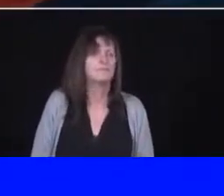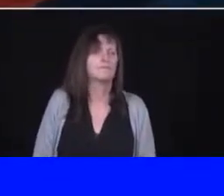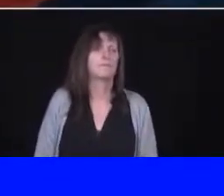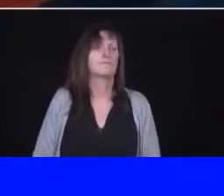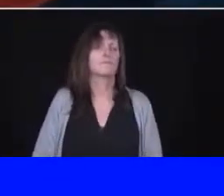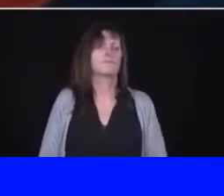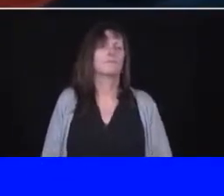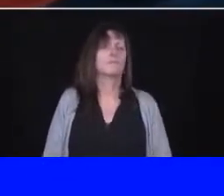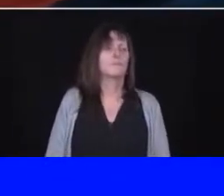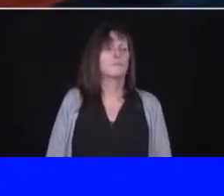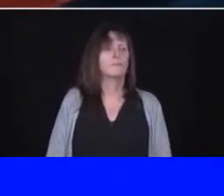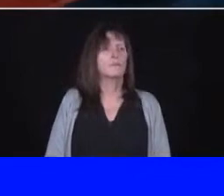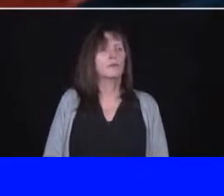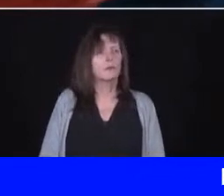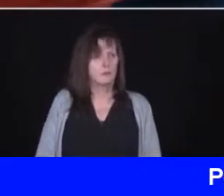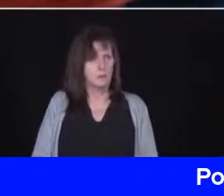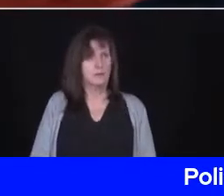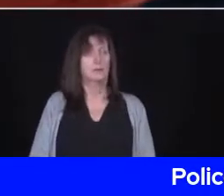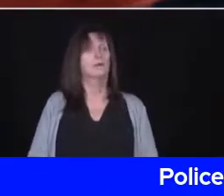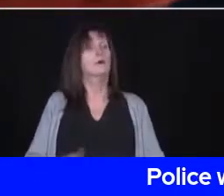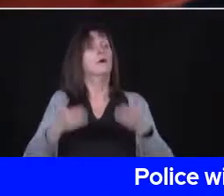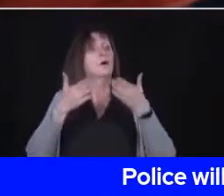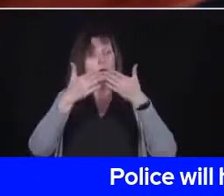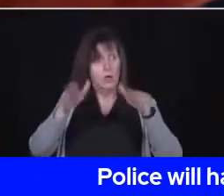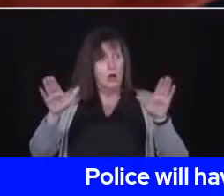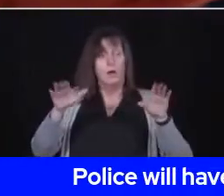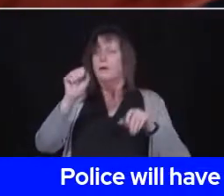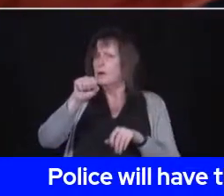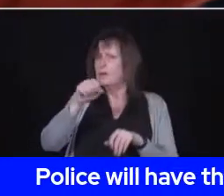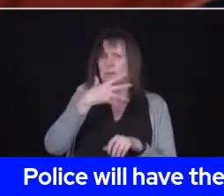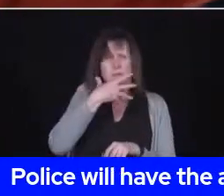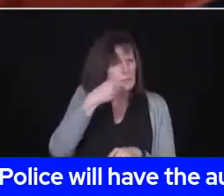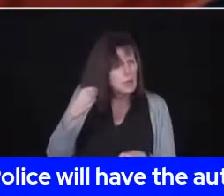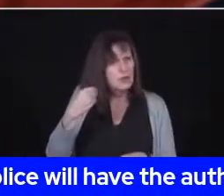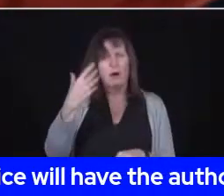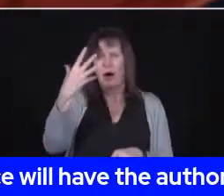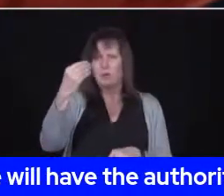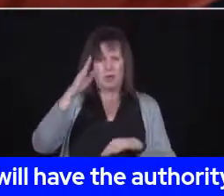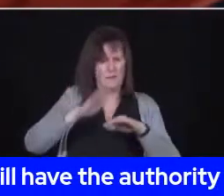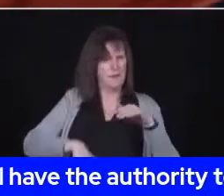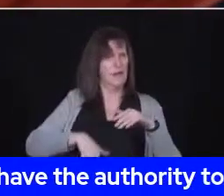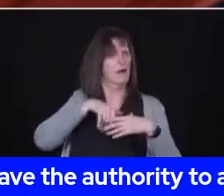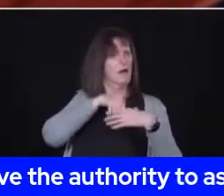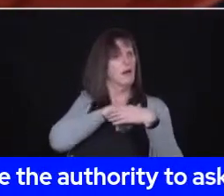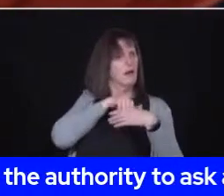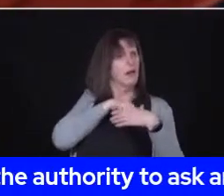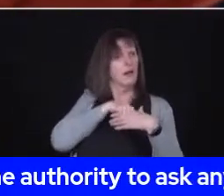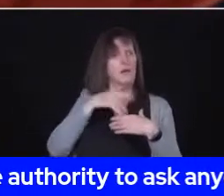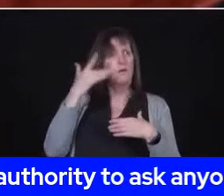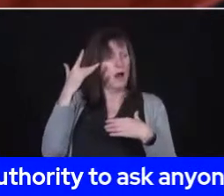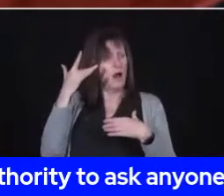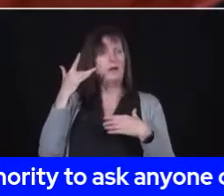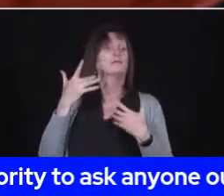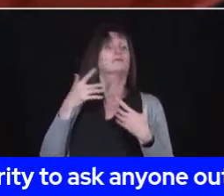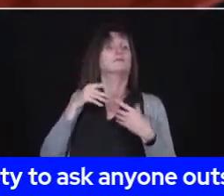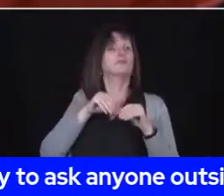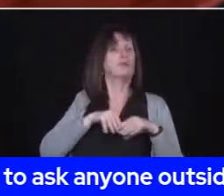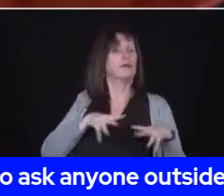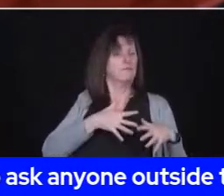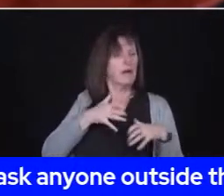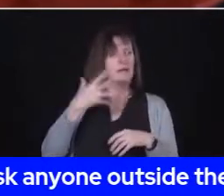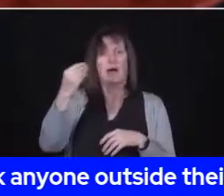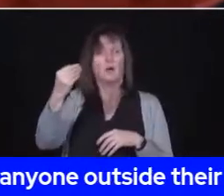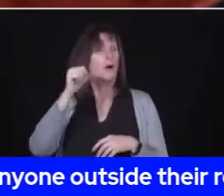generally speaking, yes, it is better to be outdoors and indoors. The variants don't spread as quickly, but the problem is that many people